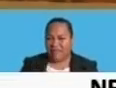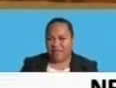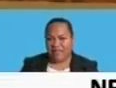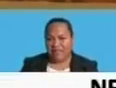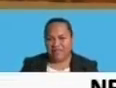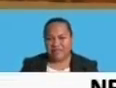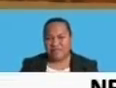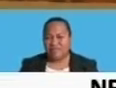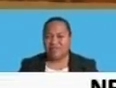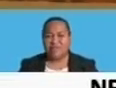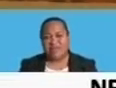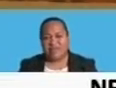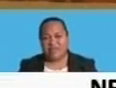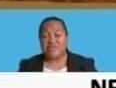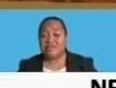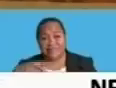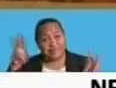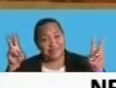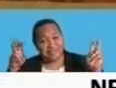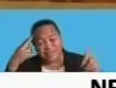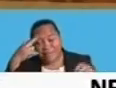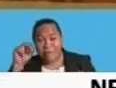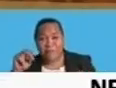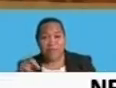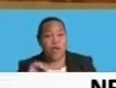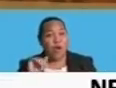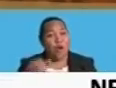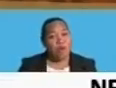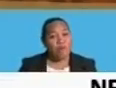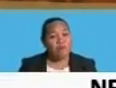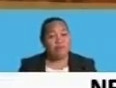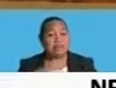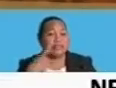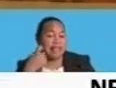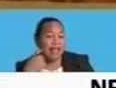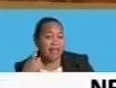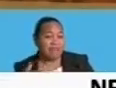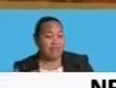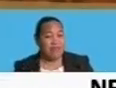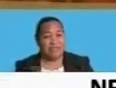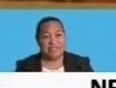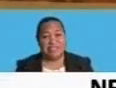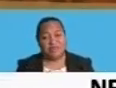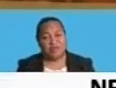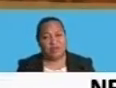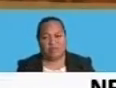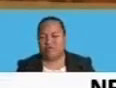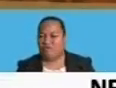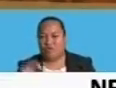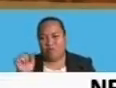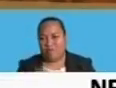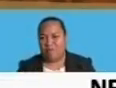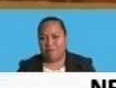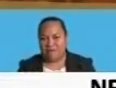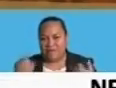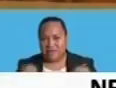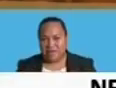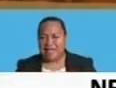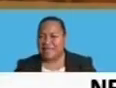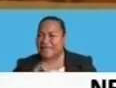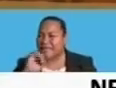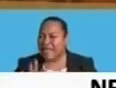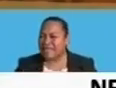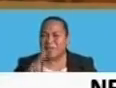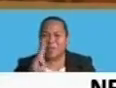so-called help for homes and home care schemes were hopelessly implemented. Tens of millions of